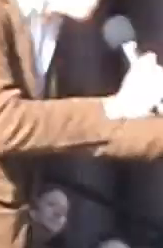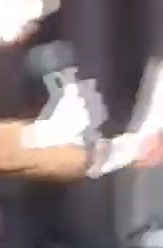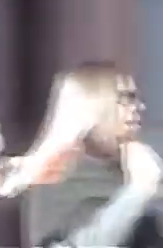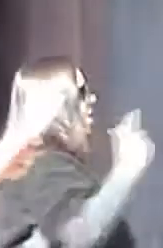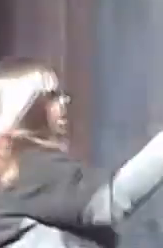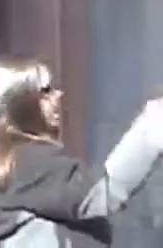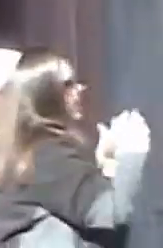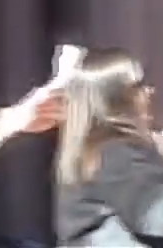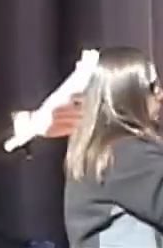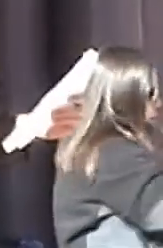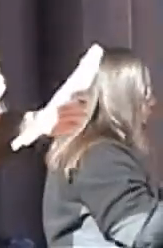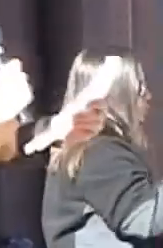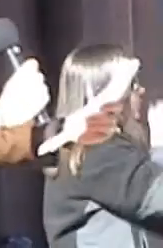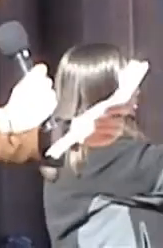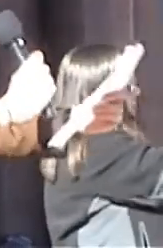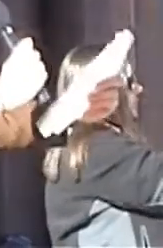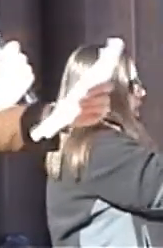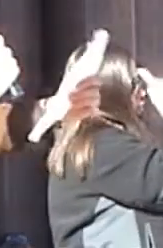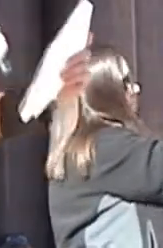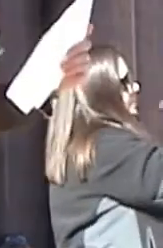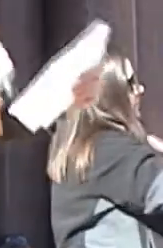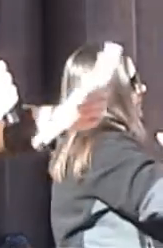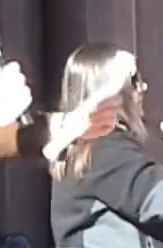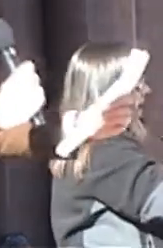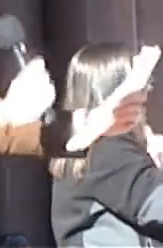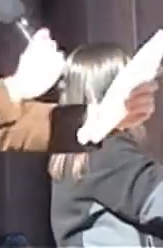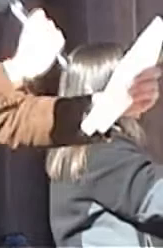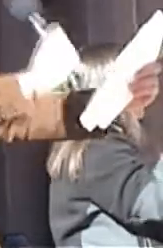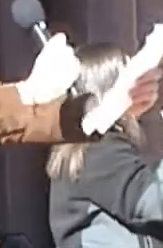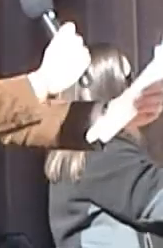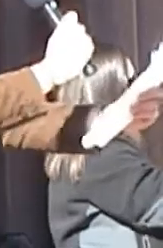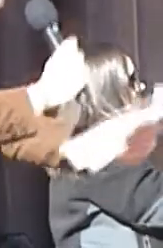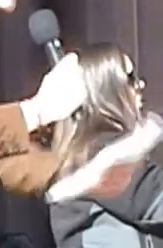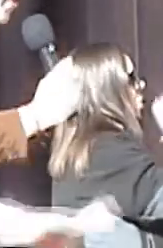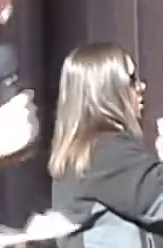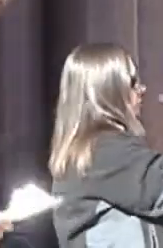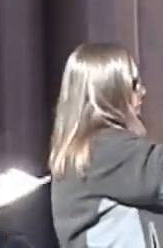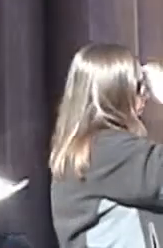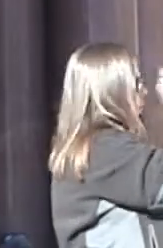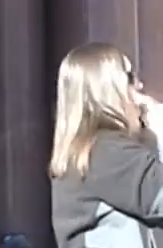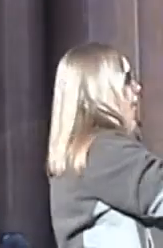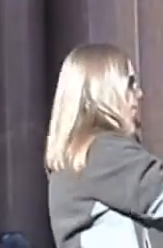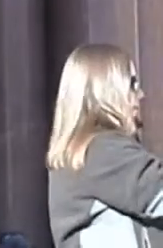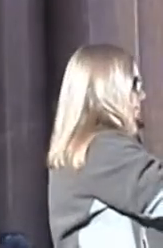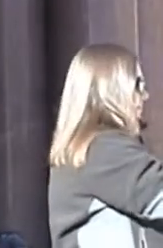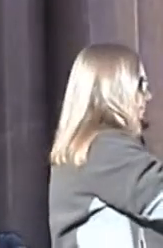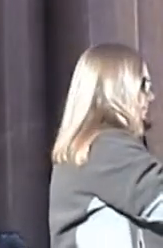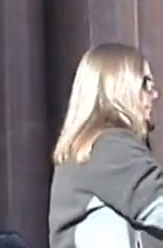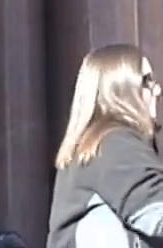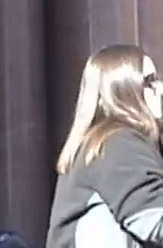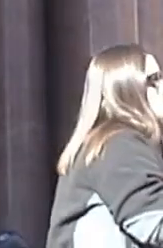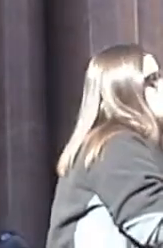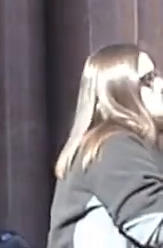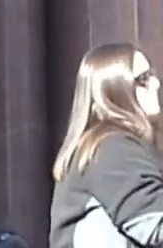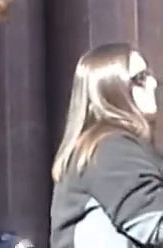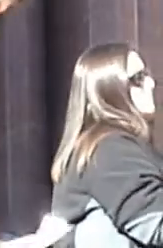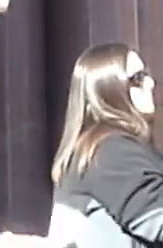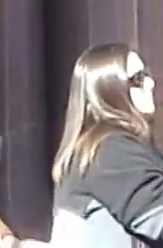all Americans to achieve that dream of having a family that our government recognizes.